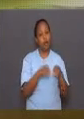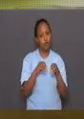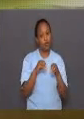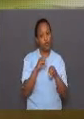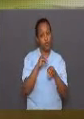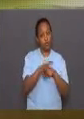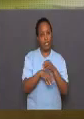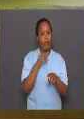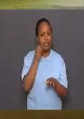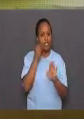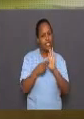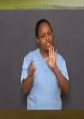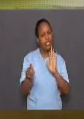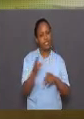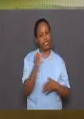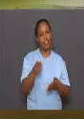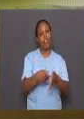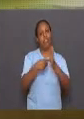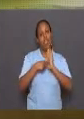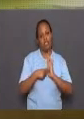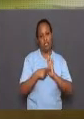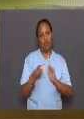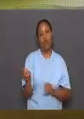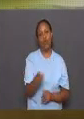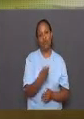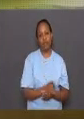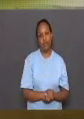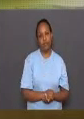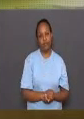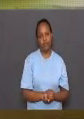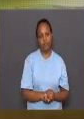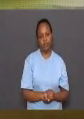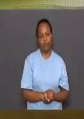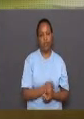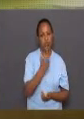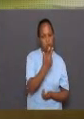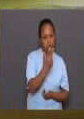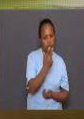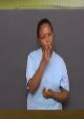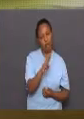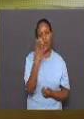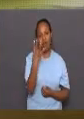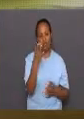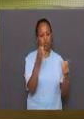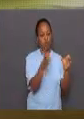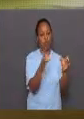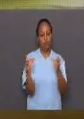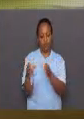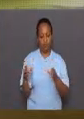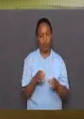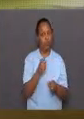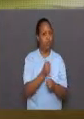is transparent and accountable. Form groups of 3 or 4 and